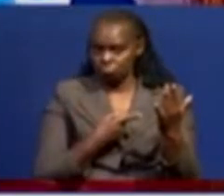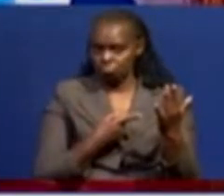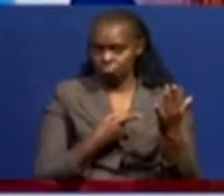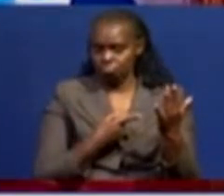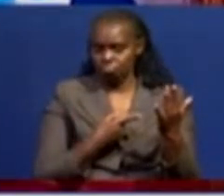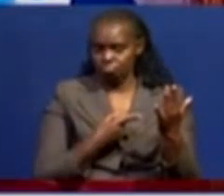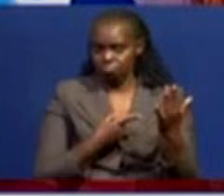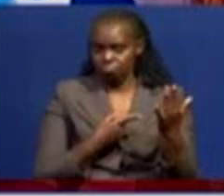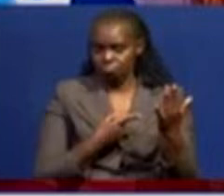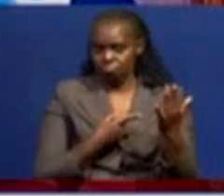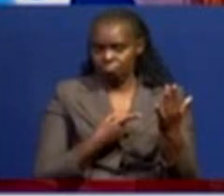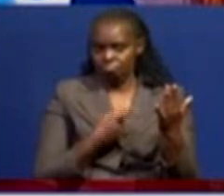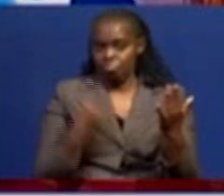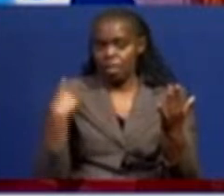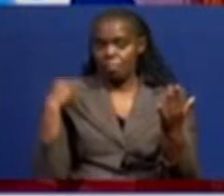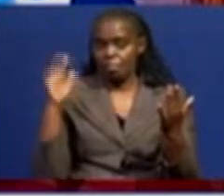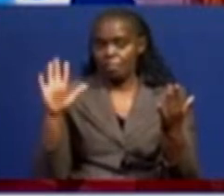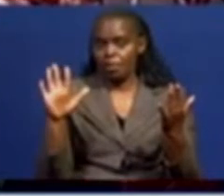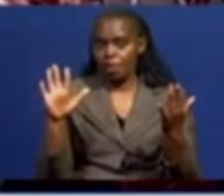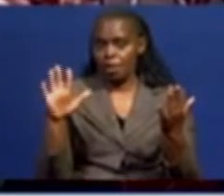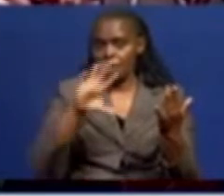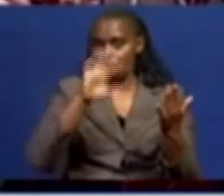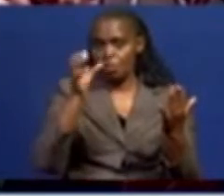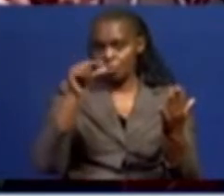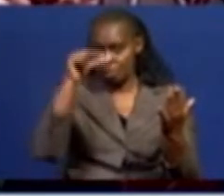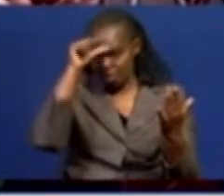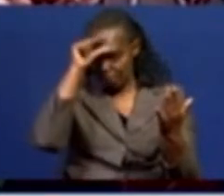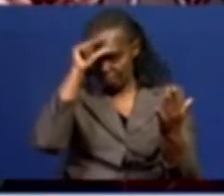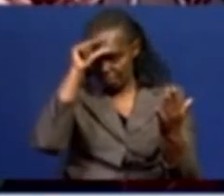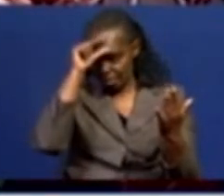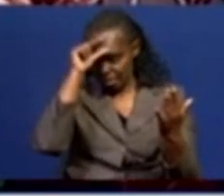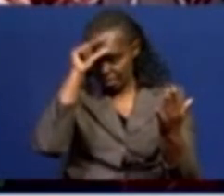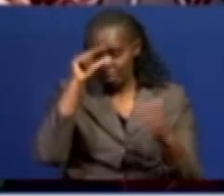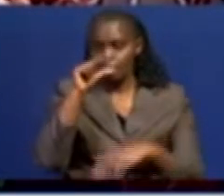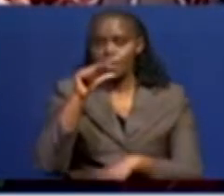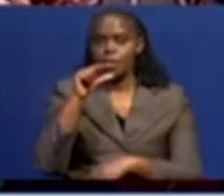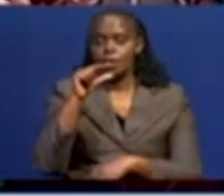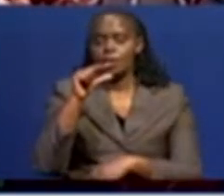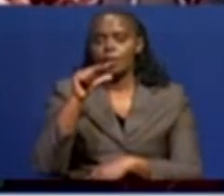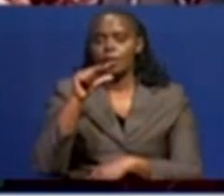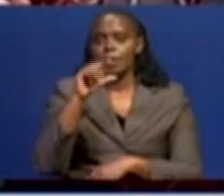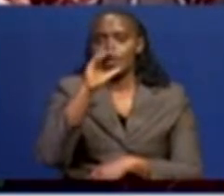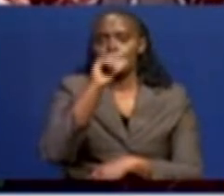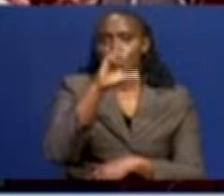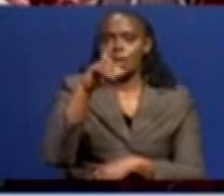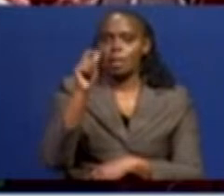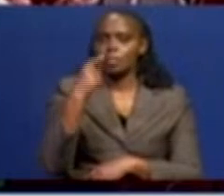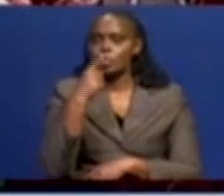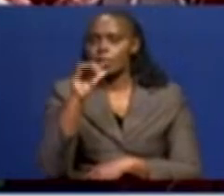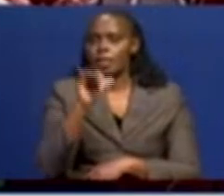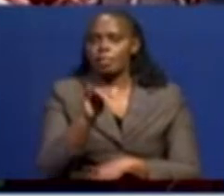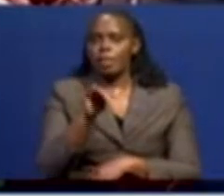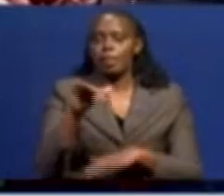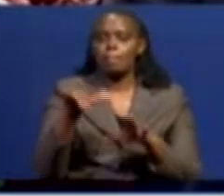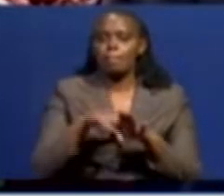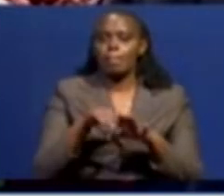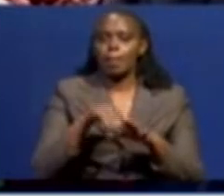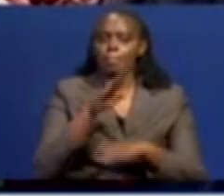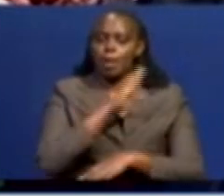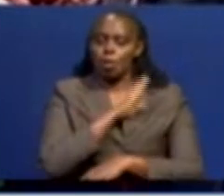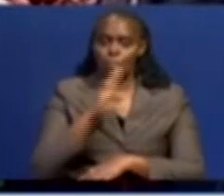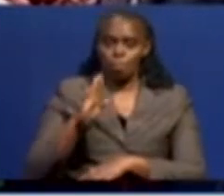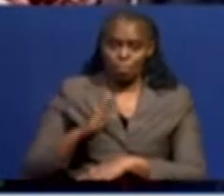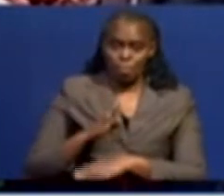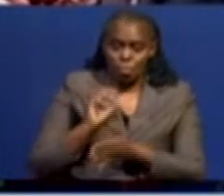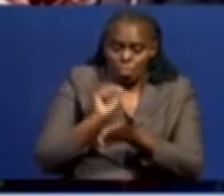say? Provision number 5 for the County Government of the County Government Act says the